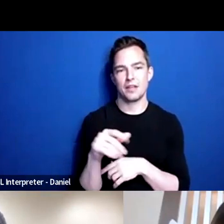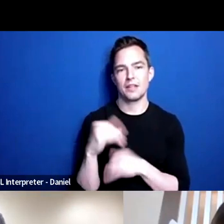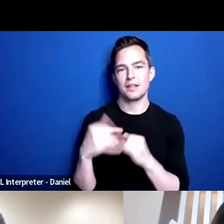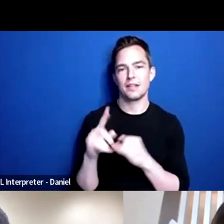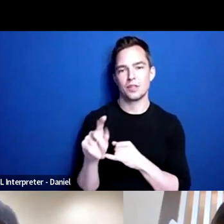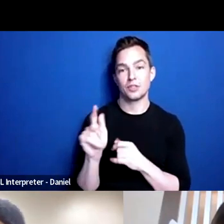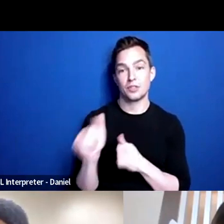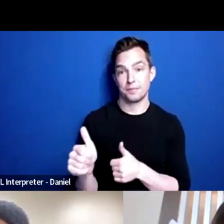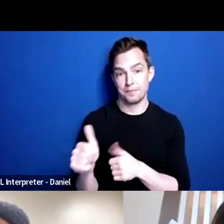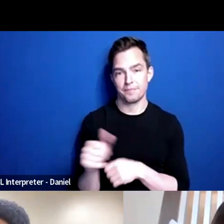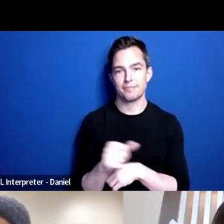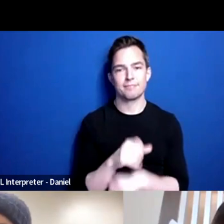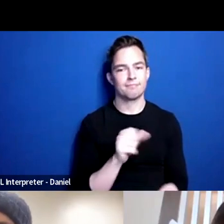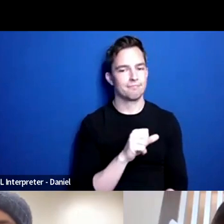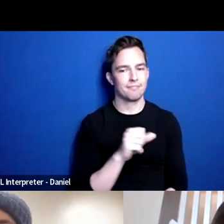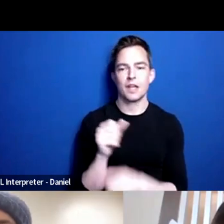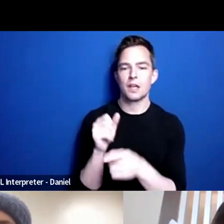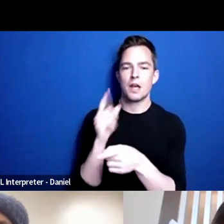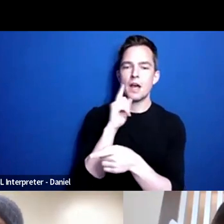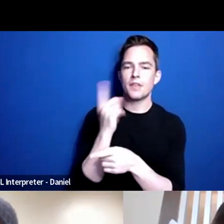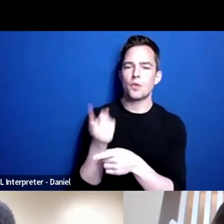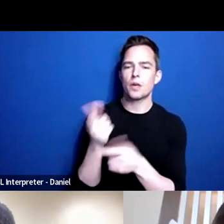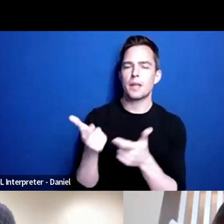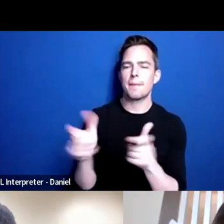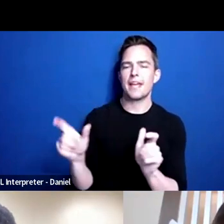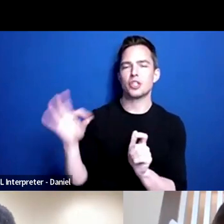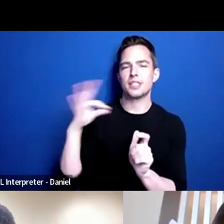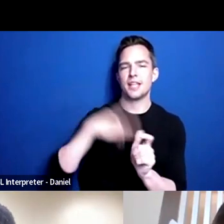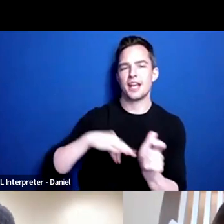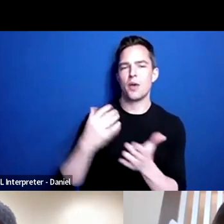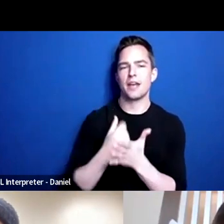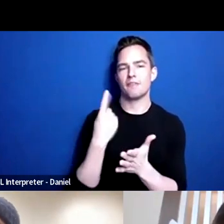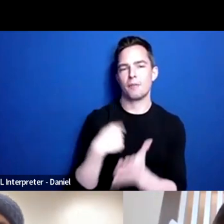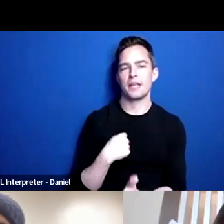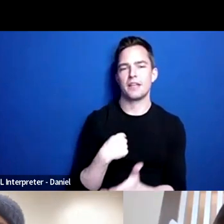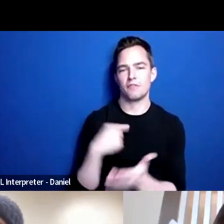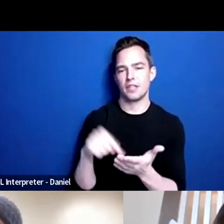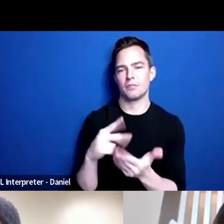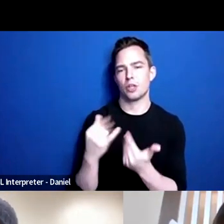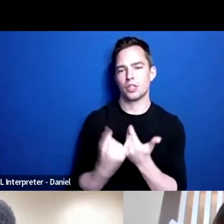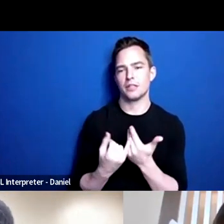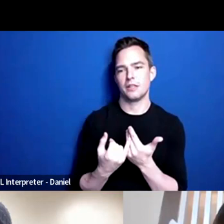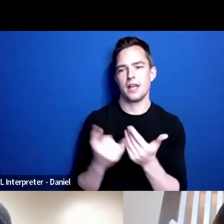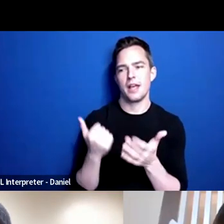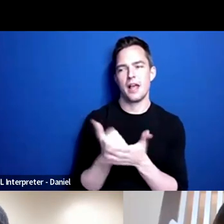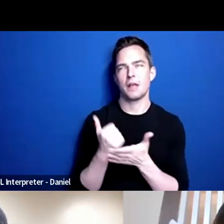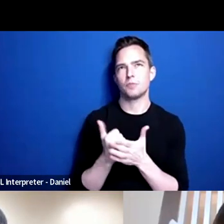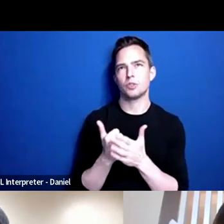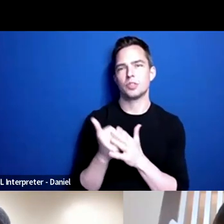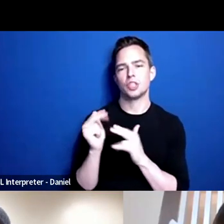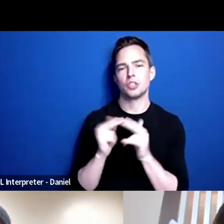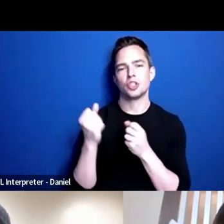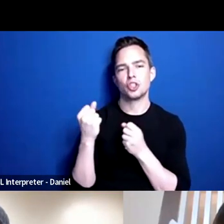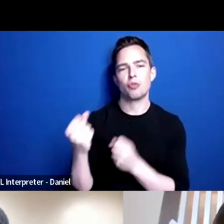question. I think one of the major takeaways for me for the project is that it helped to strengthen the relationships that